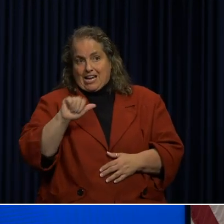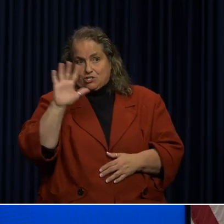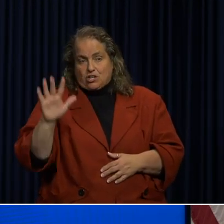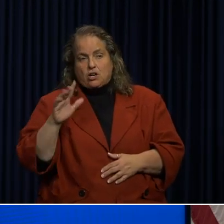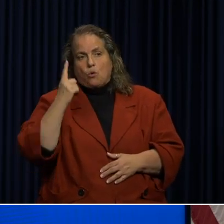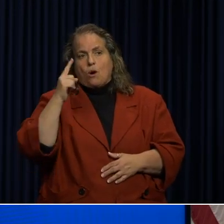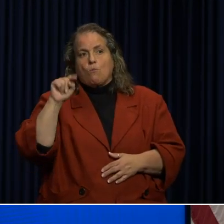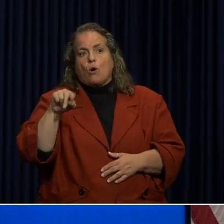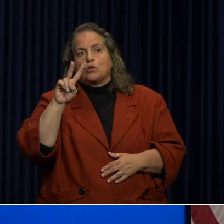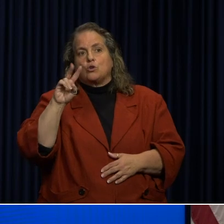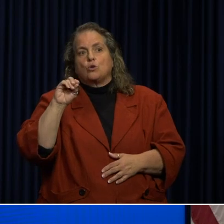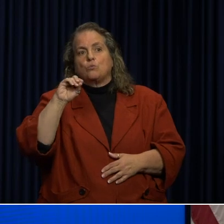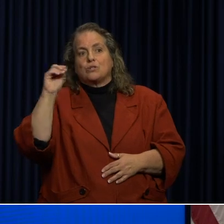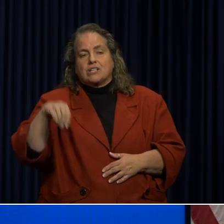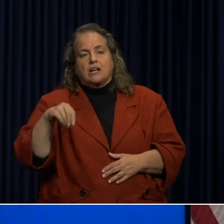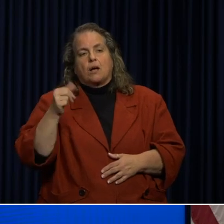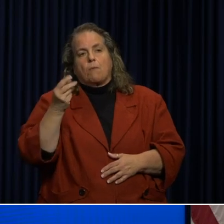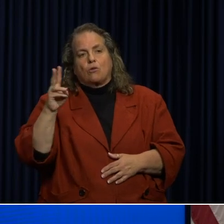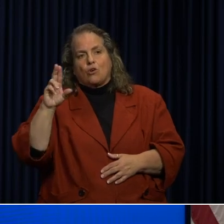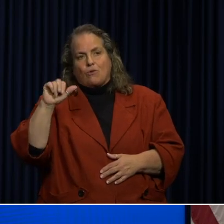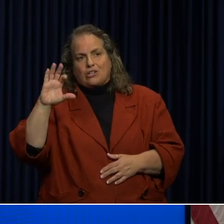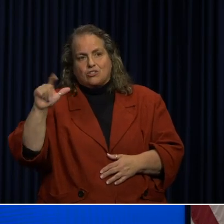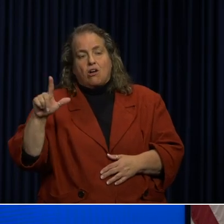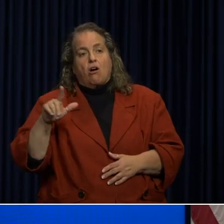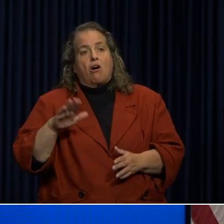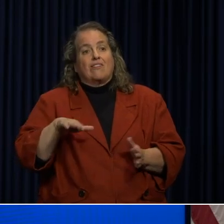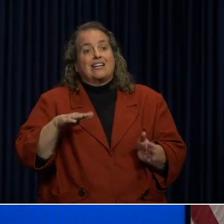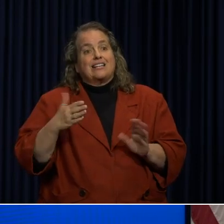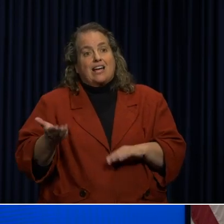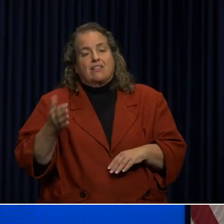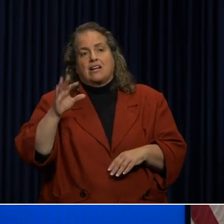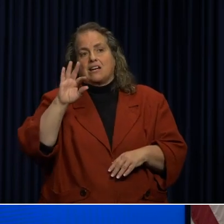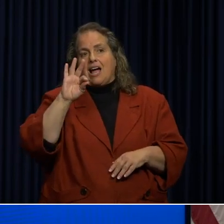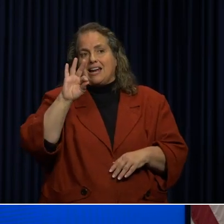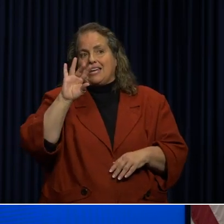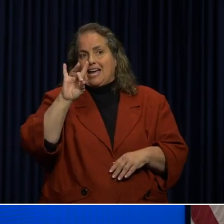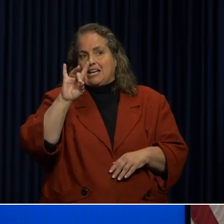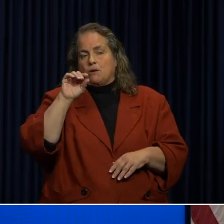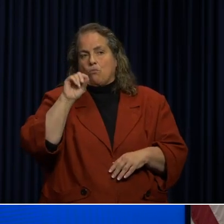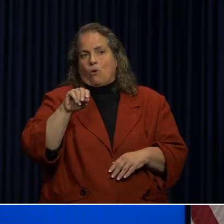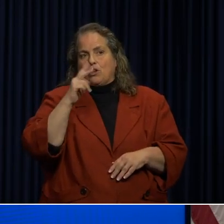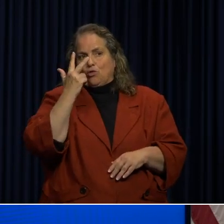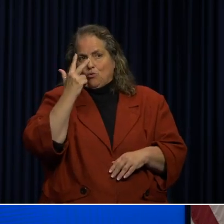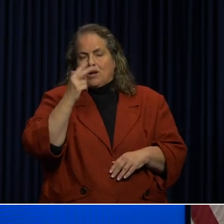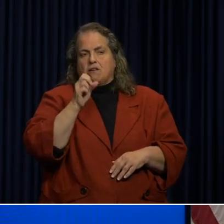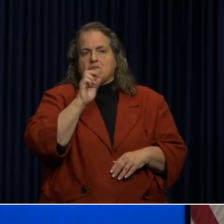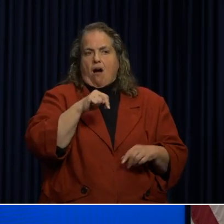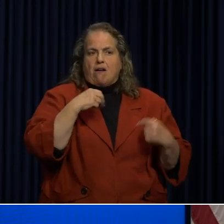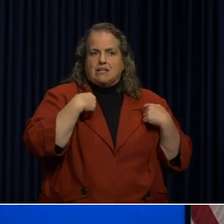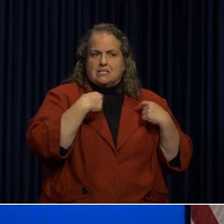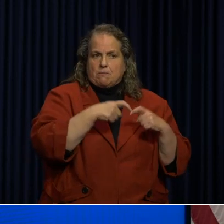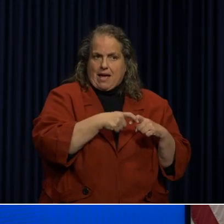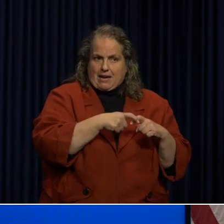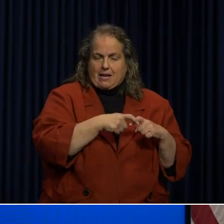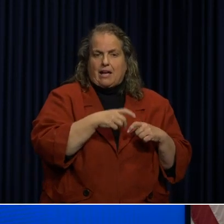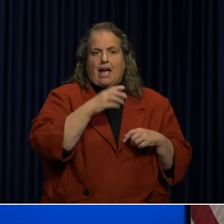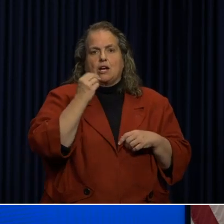1.22% multiracial, and on the deaths, 98.73% non-Hispanic on ethnicity,